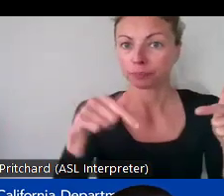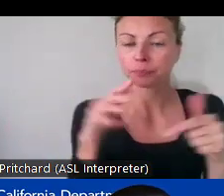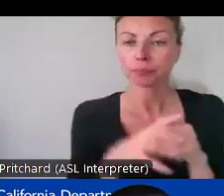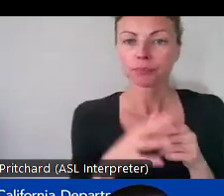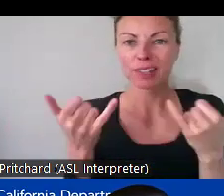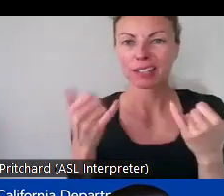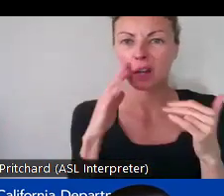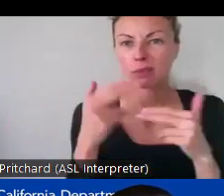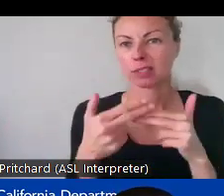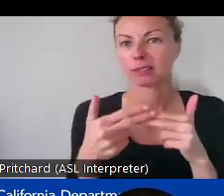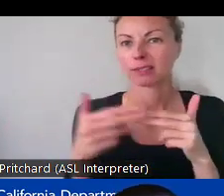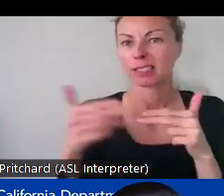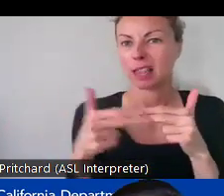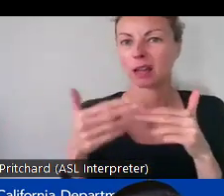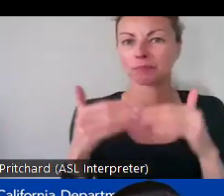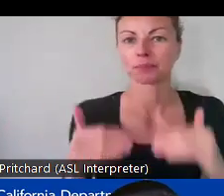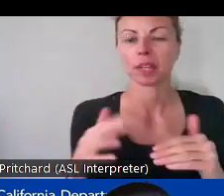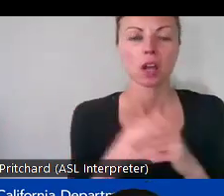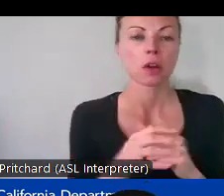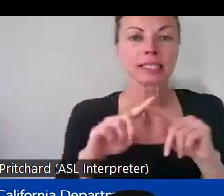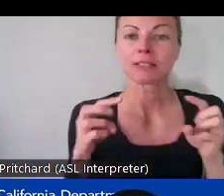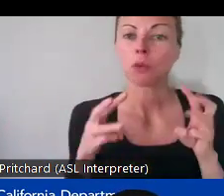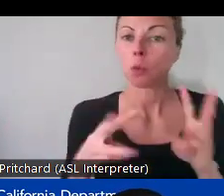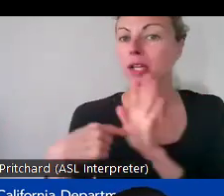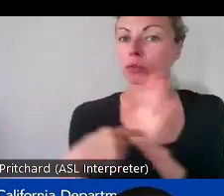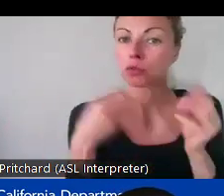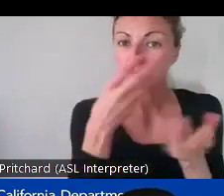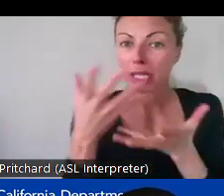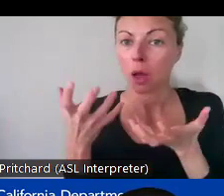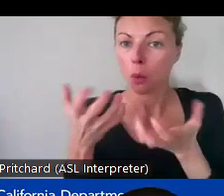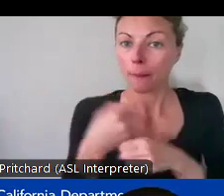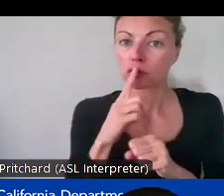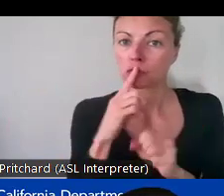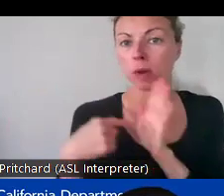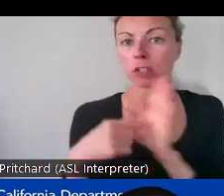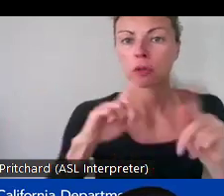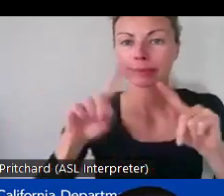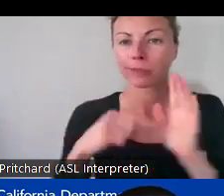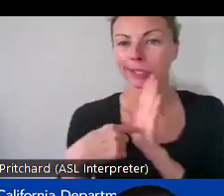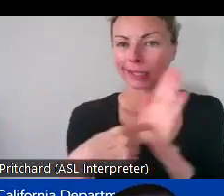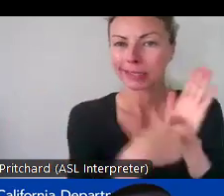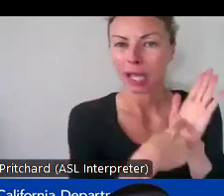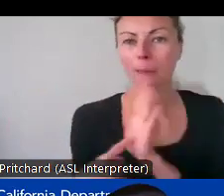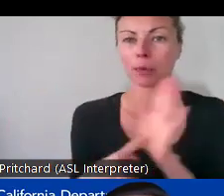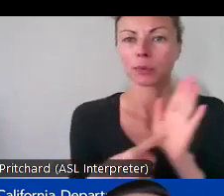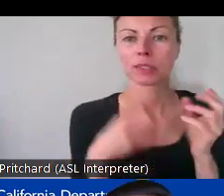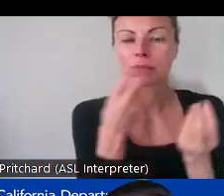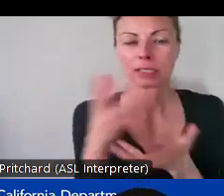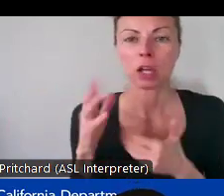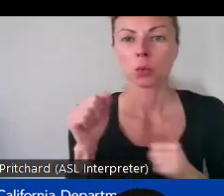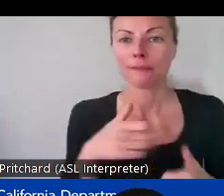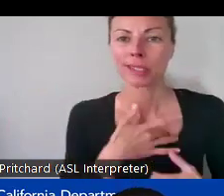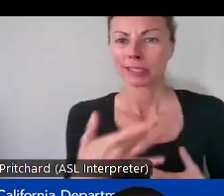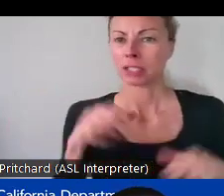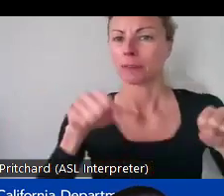next slide. This is a different way to display data here. So I want to make sure to show different examples of how we can display data so you can get a sense of what's